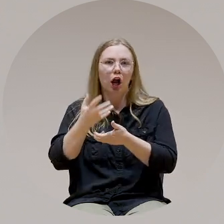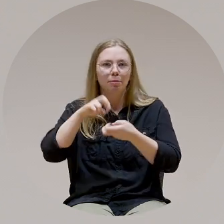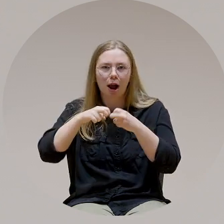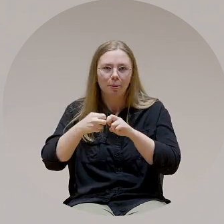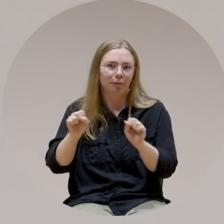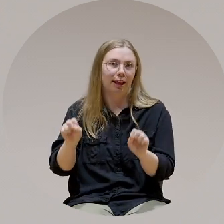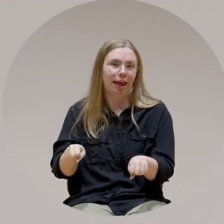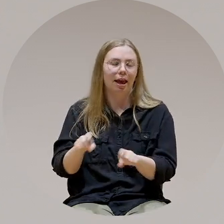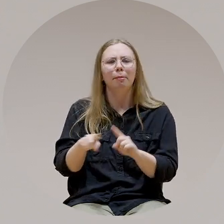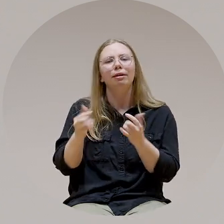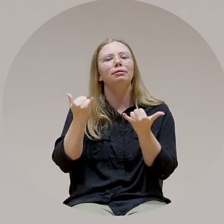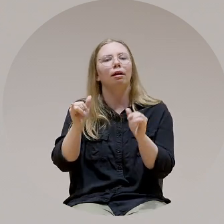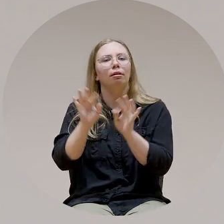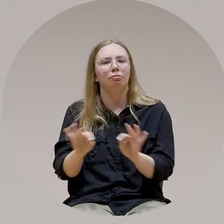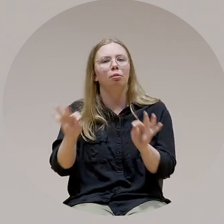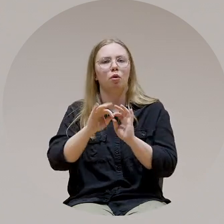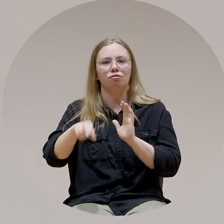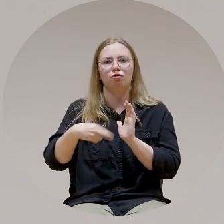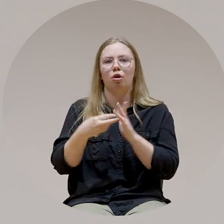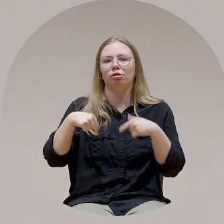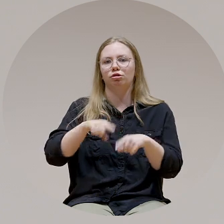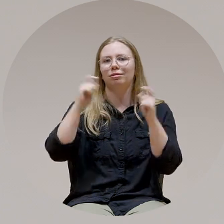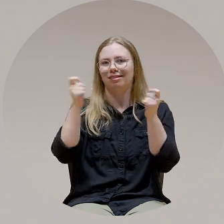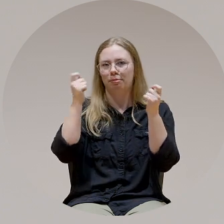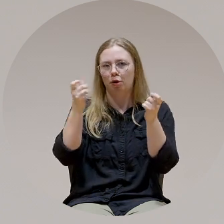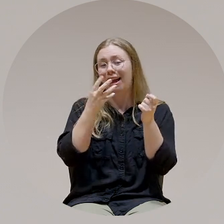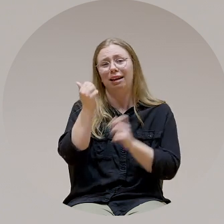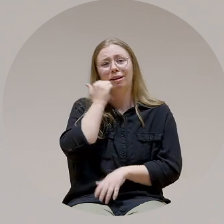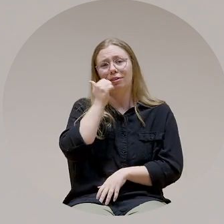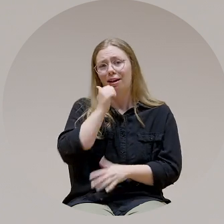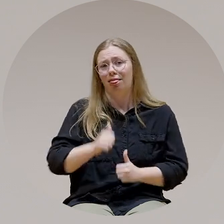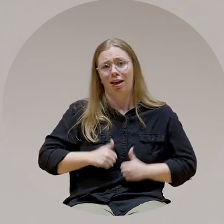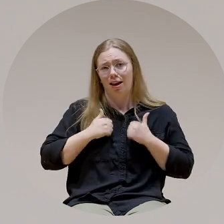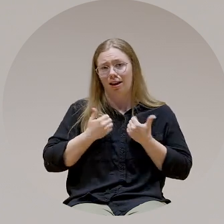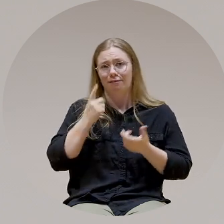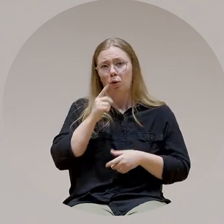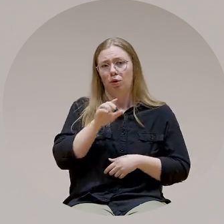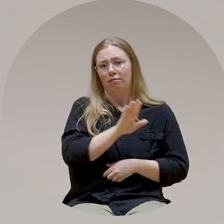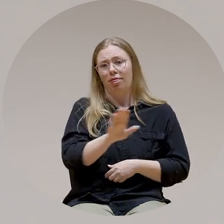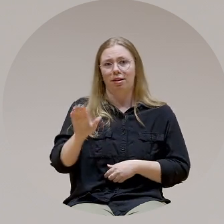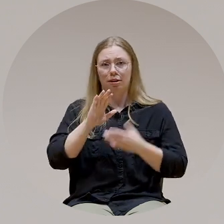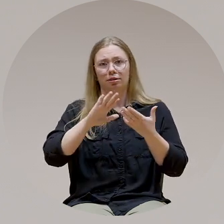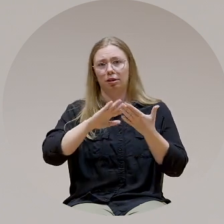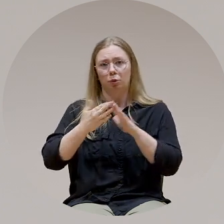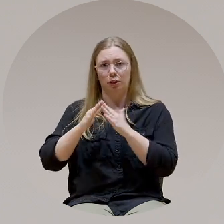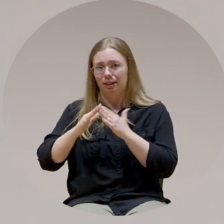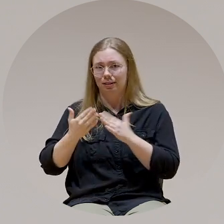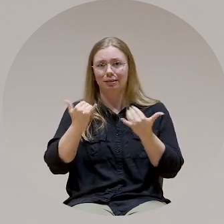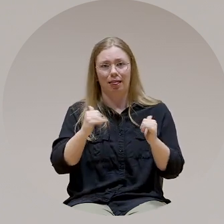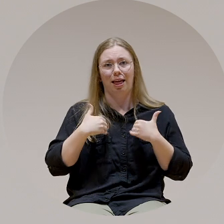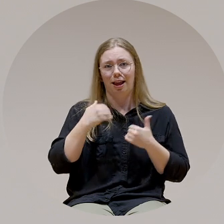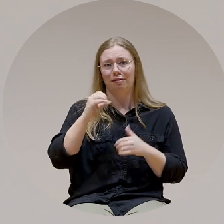but they still serve a very vital role in the ceremonial and daily lives of those societies that have them present.